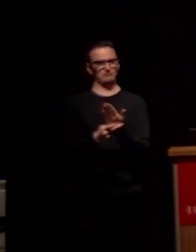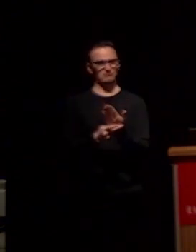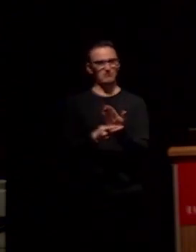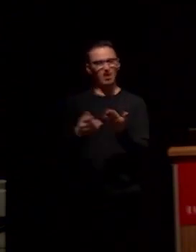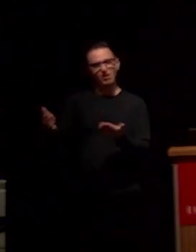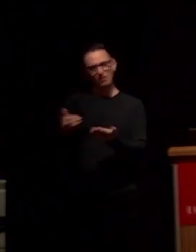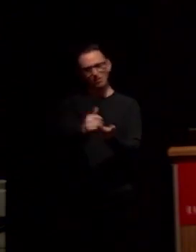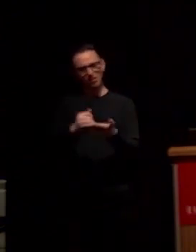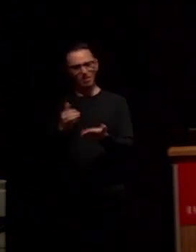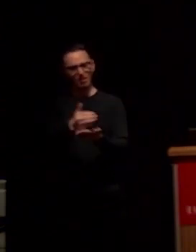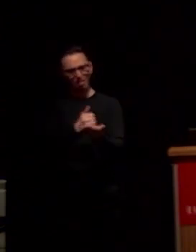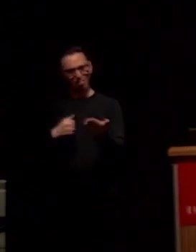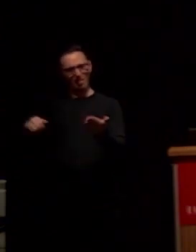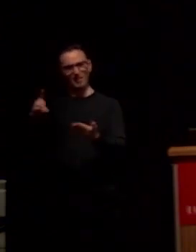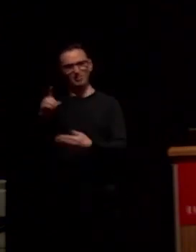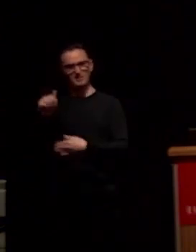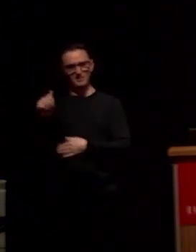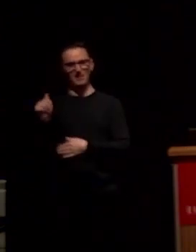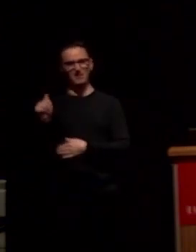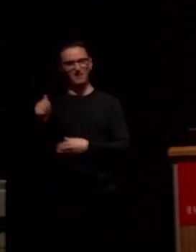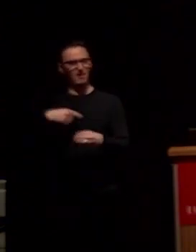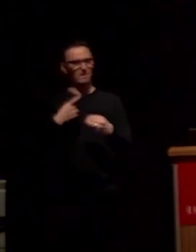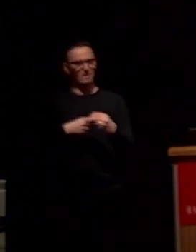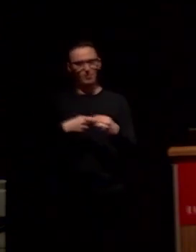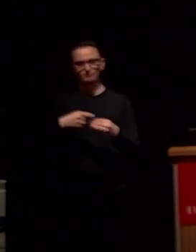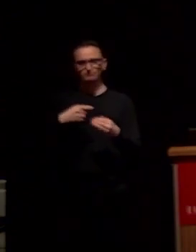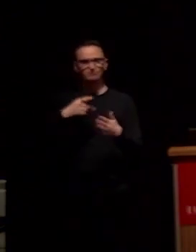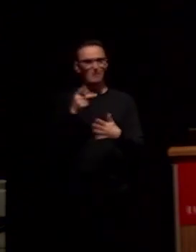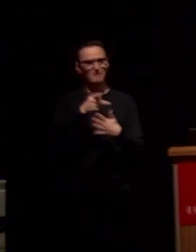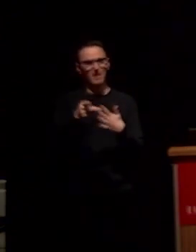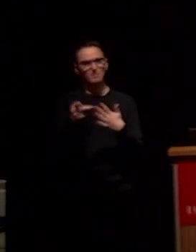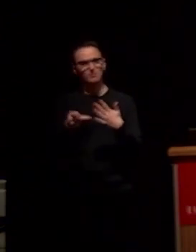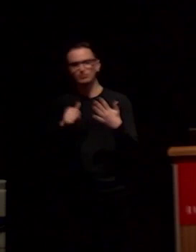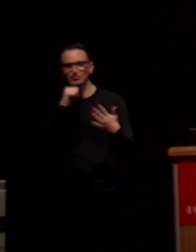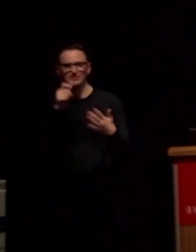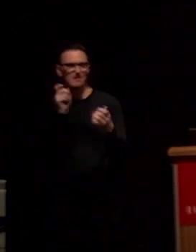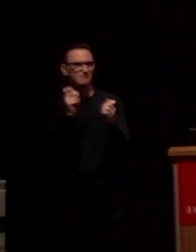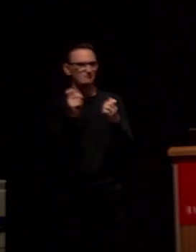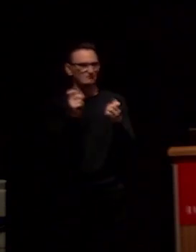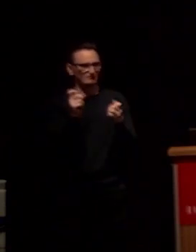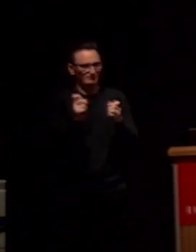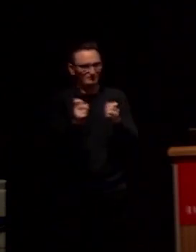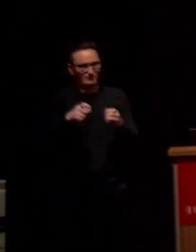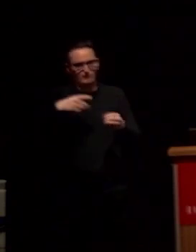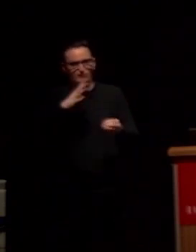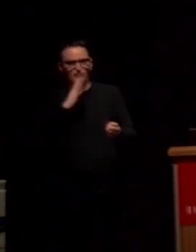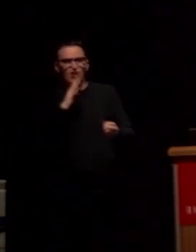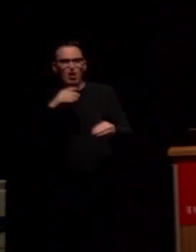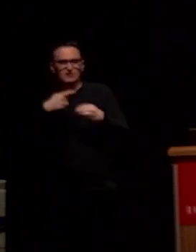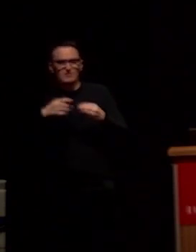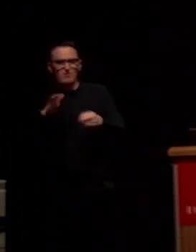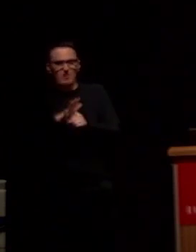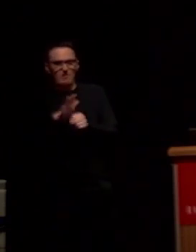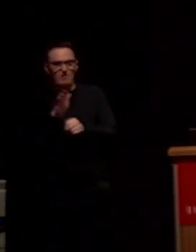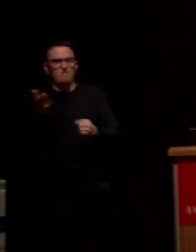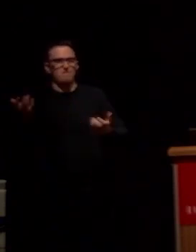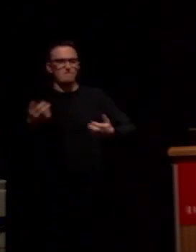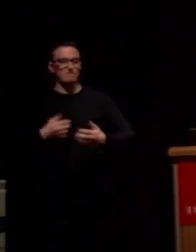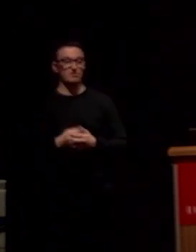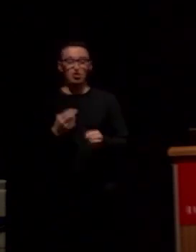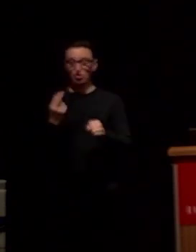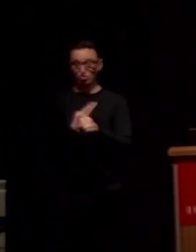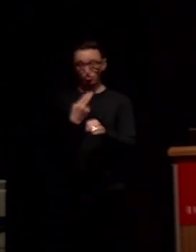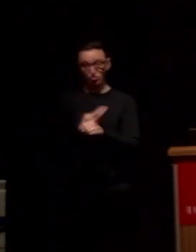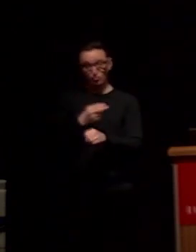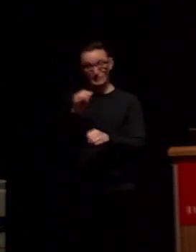collecting the data that needs to be collected about populations that don't get asked enough about, and then making sure that that data is used